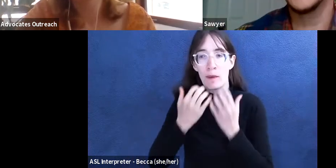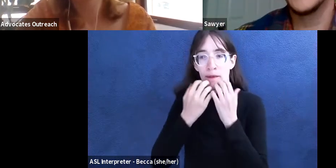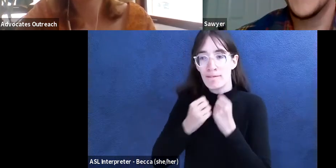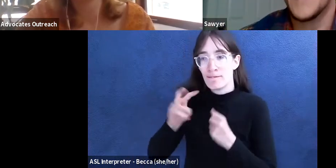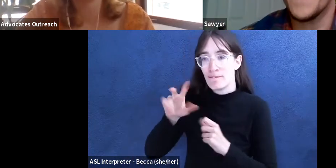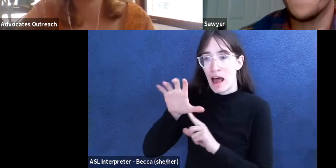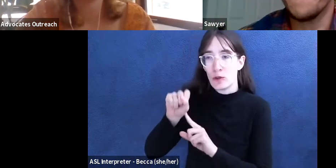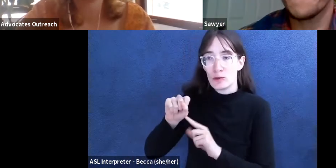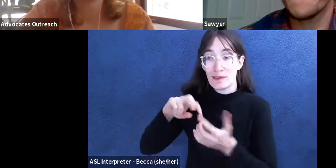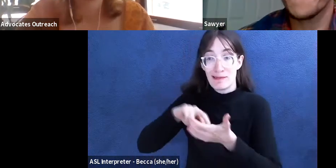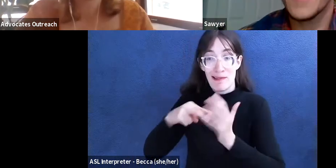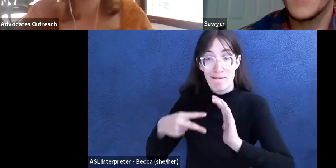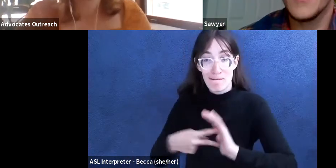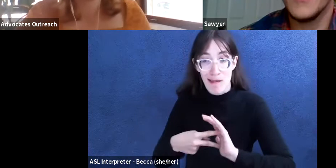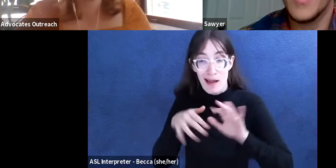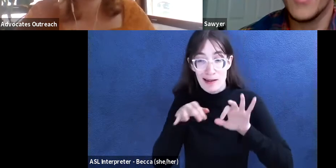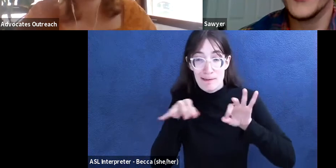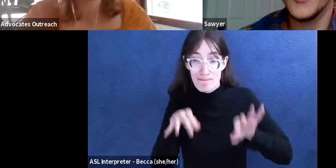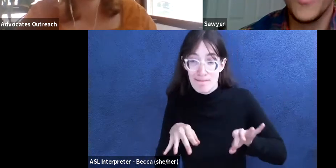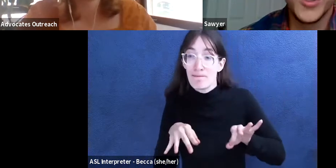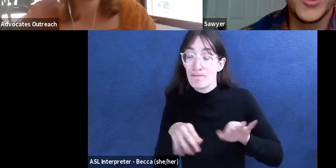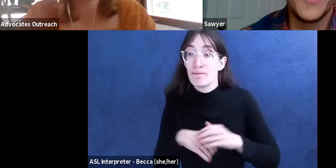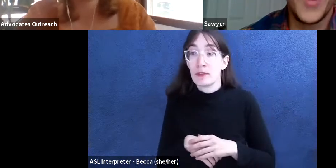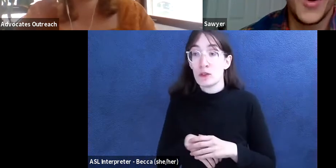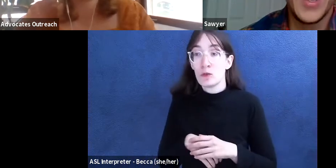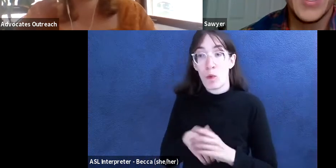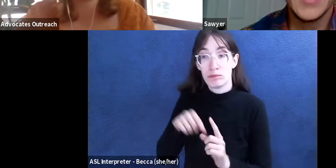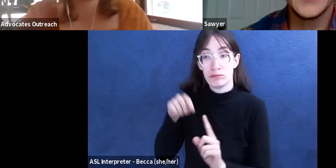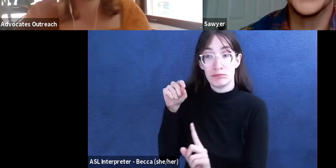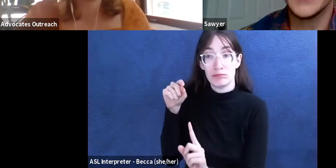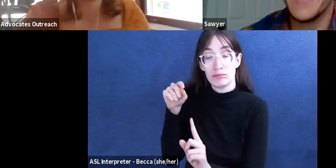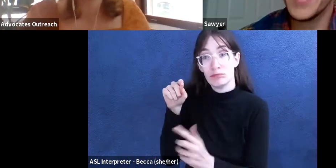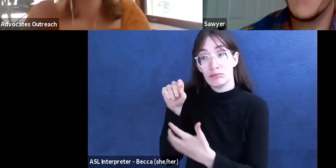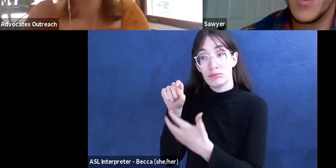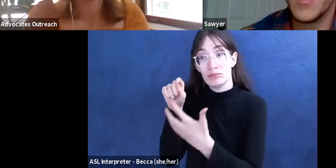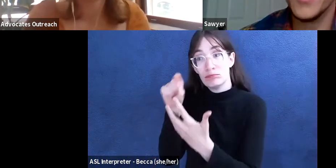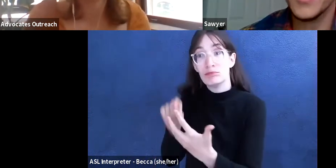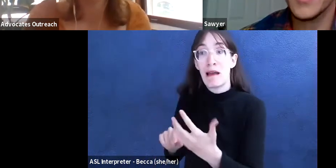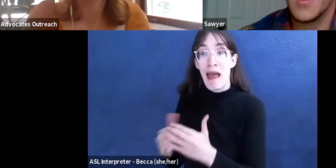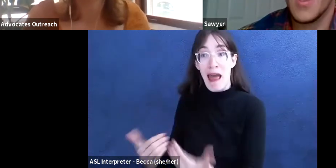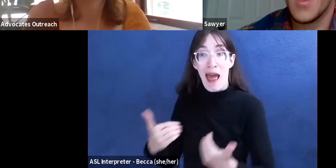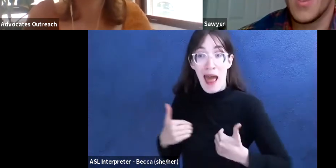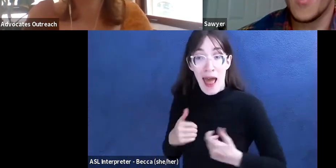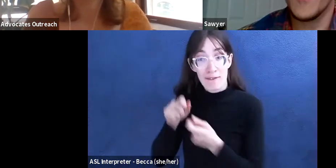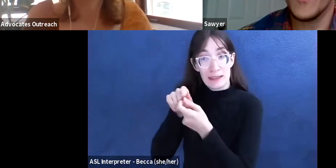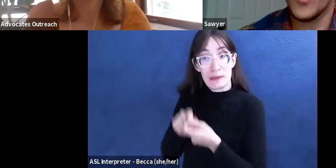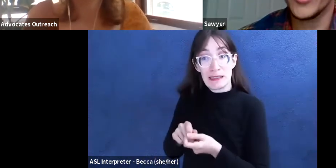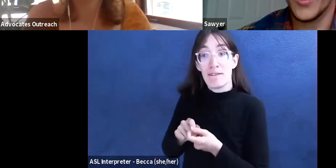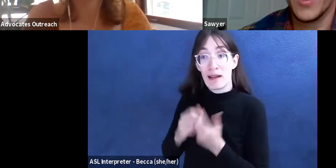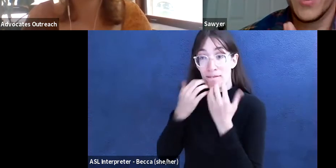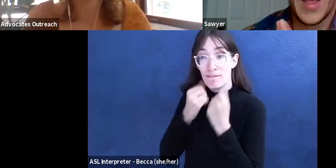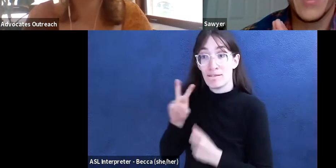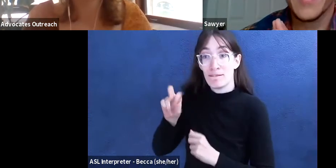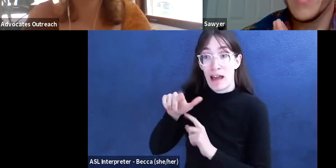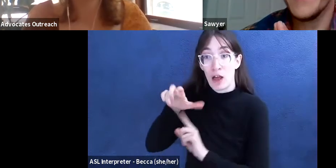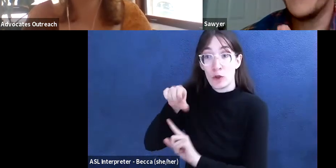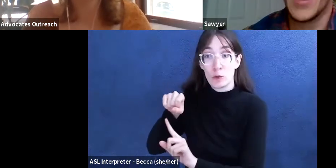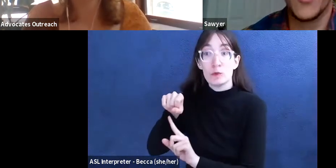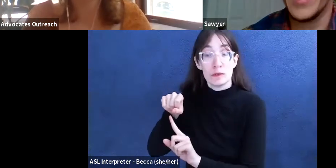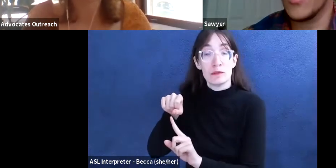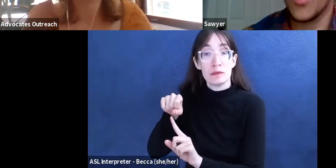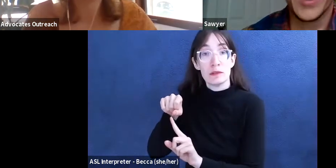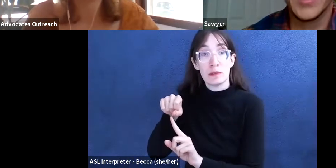Okay, so normalizing aspects of sexuality, consent. Yep, that's huge. Love